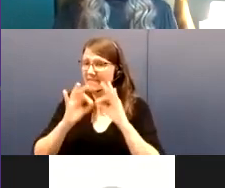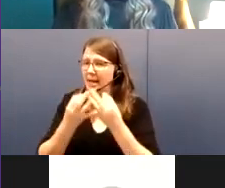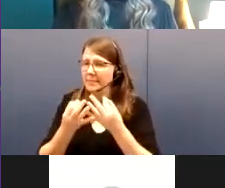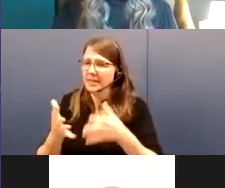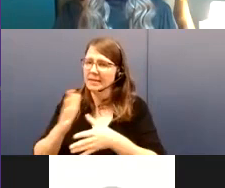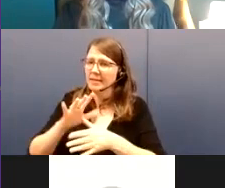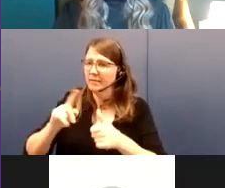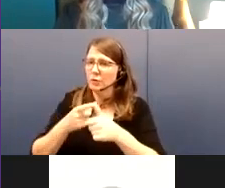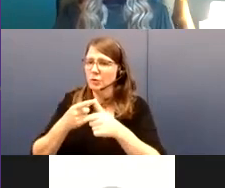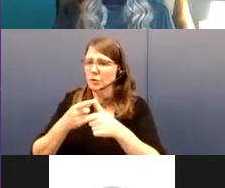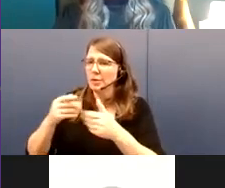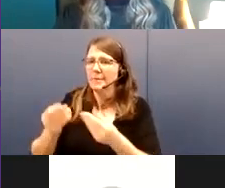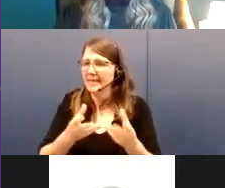Mediation.